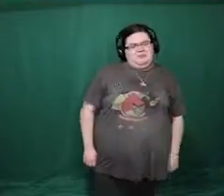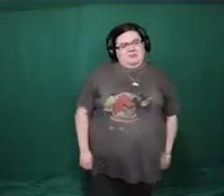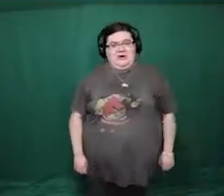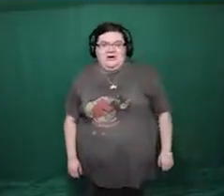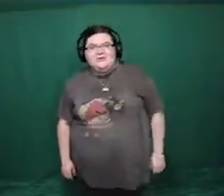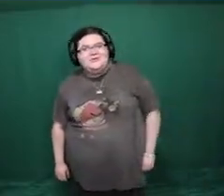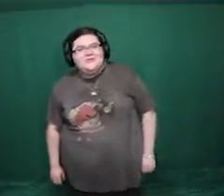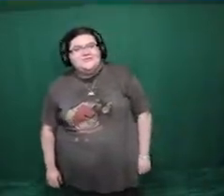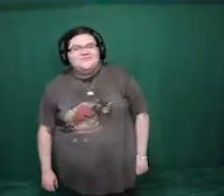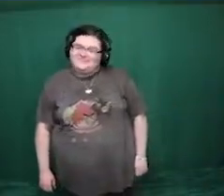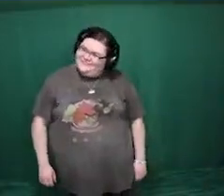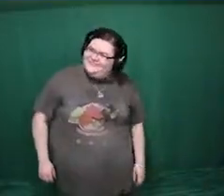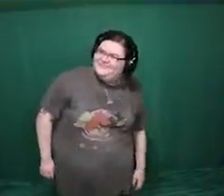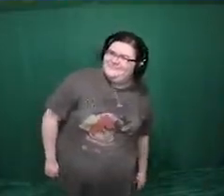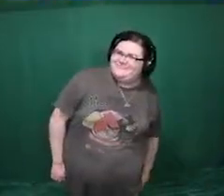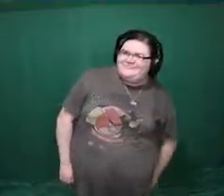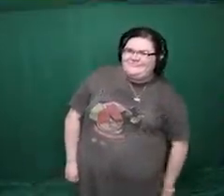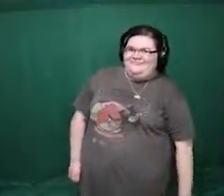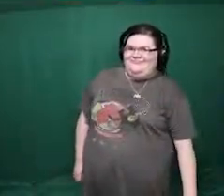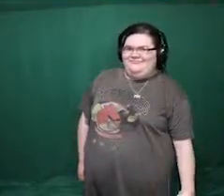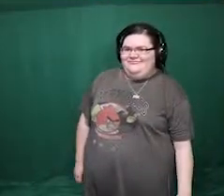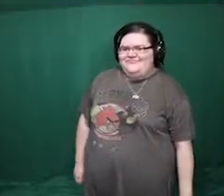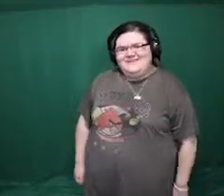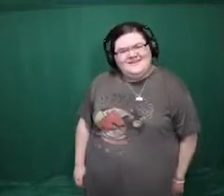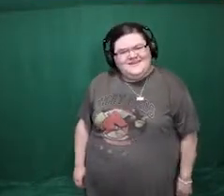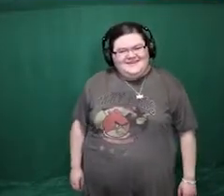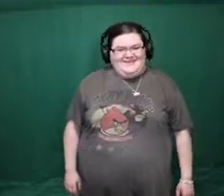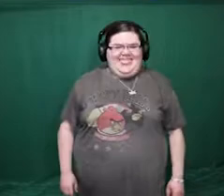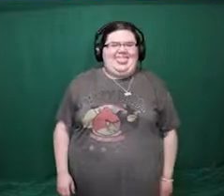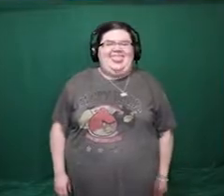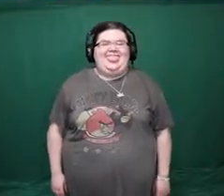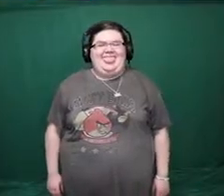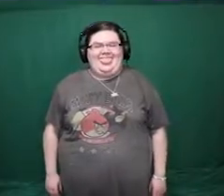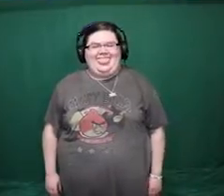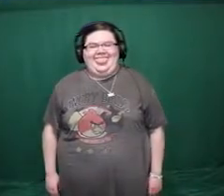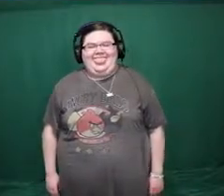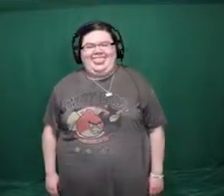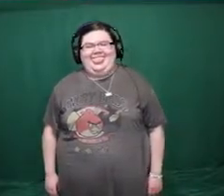I'm eliminated. Yeah, what happened, bro? Oh, JJ. This game's